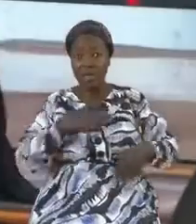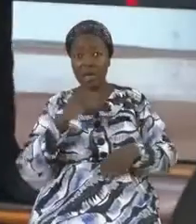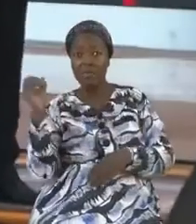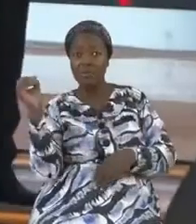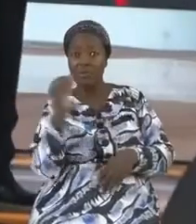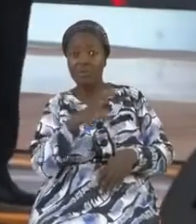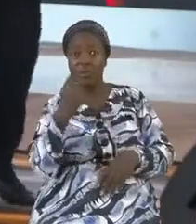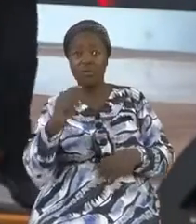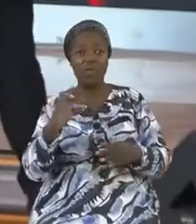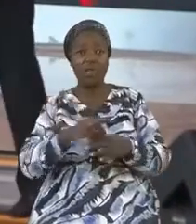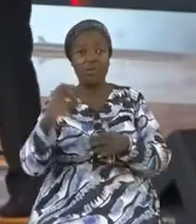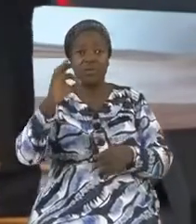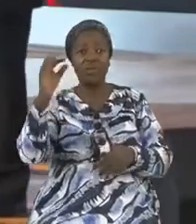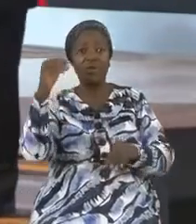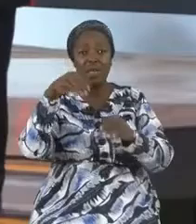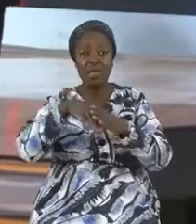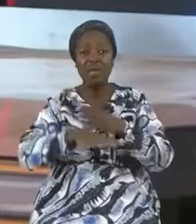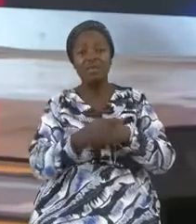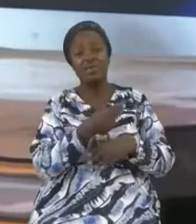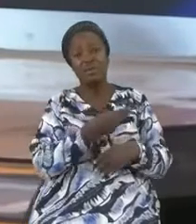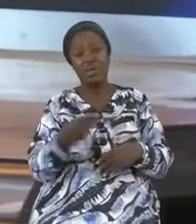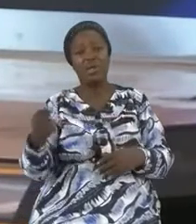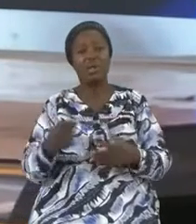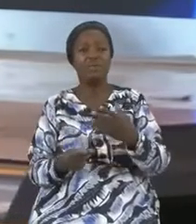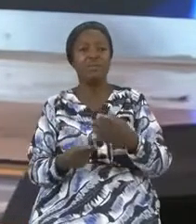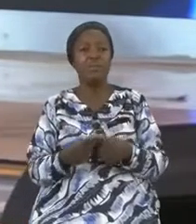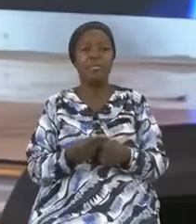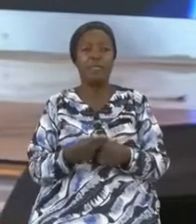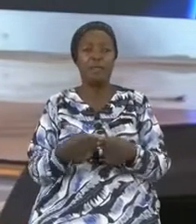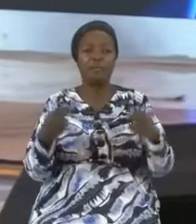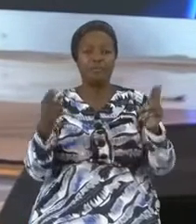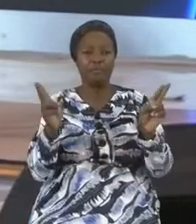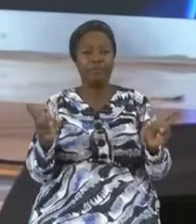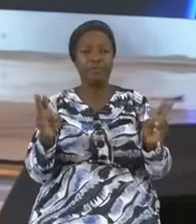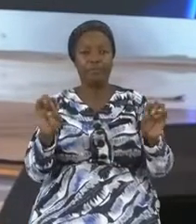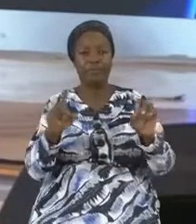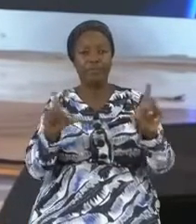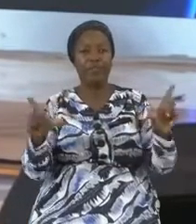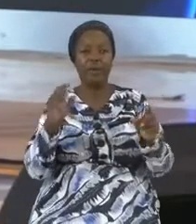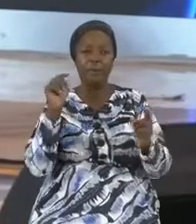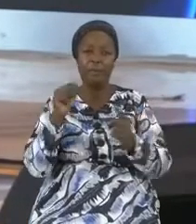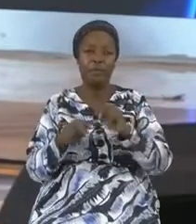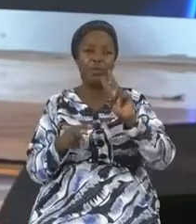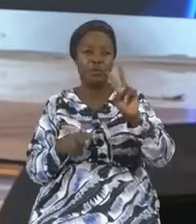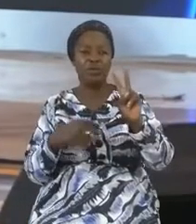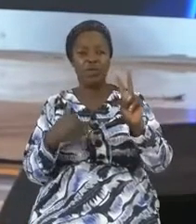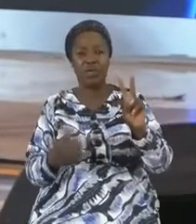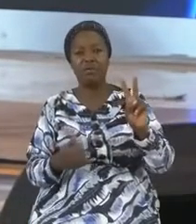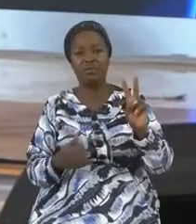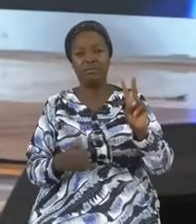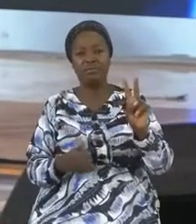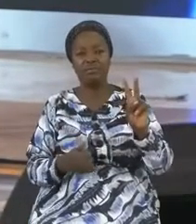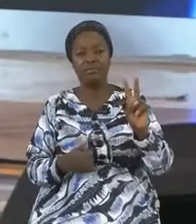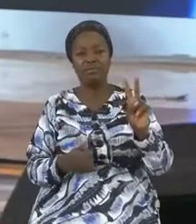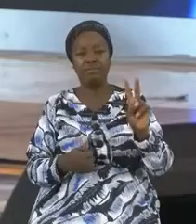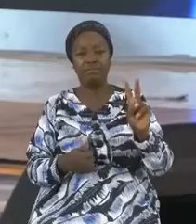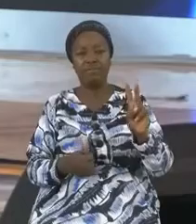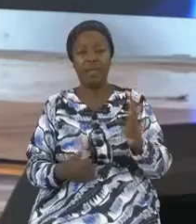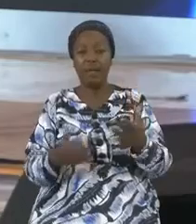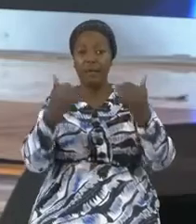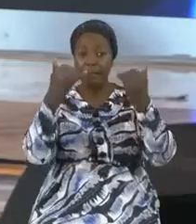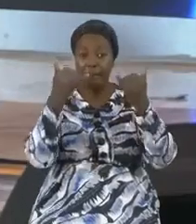the soul into hell. Fear God. Point number two now. In point number two,